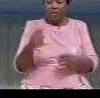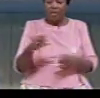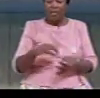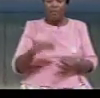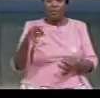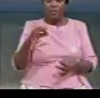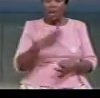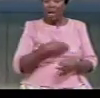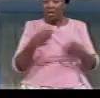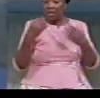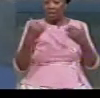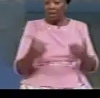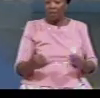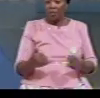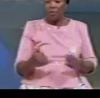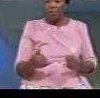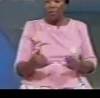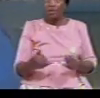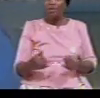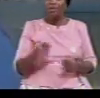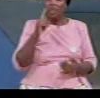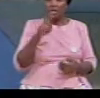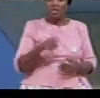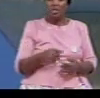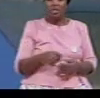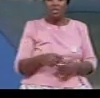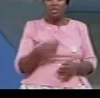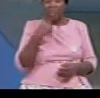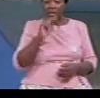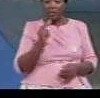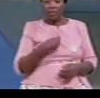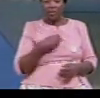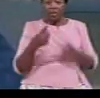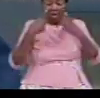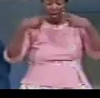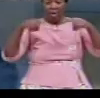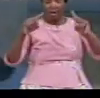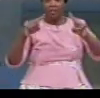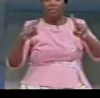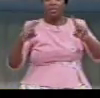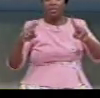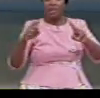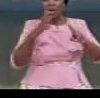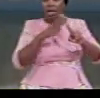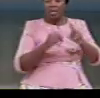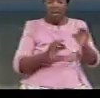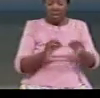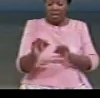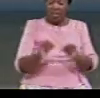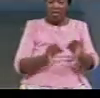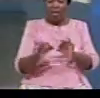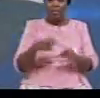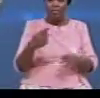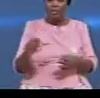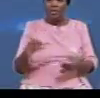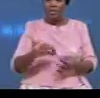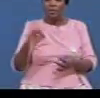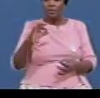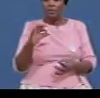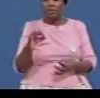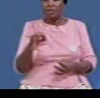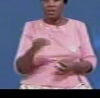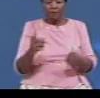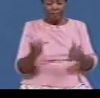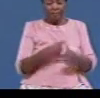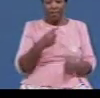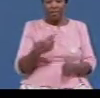now he reveals, he declares, he describes that Spirit. First of all,